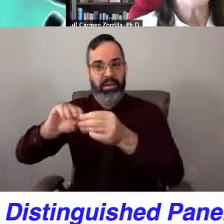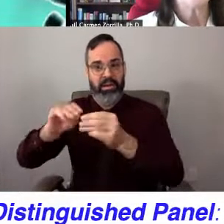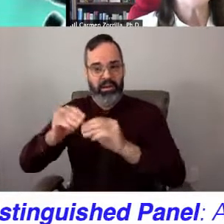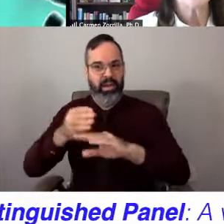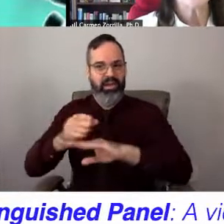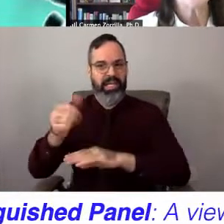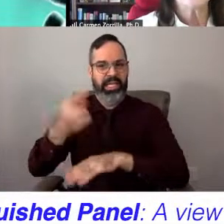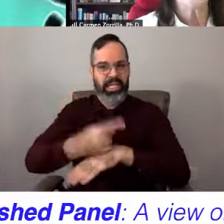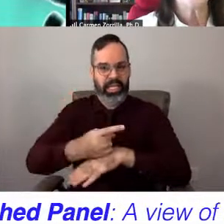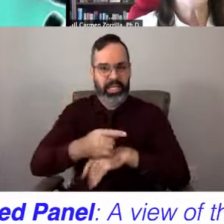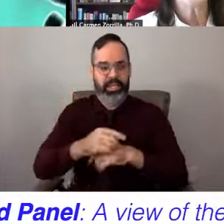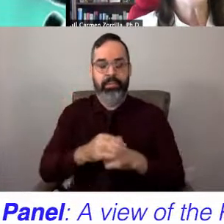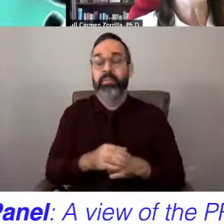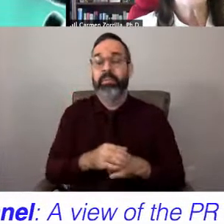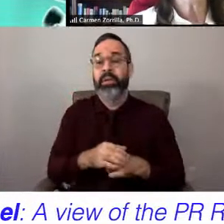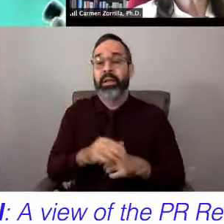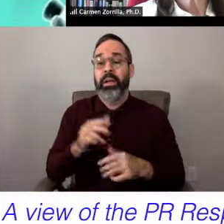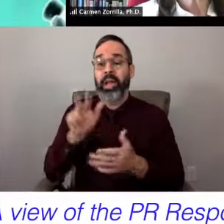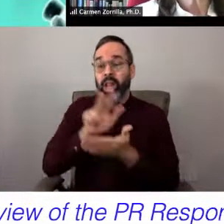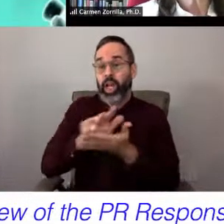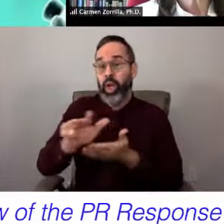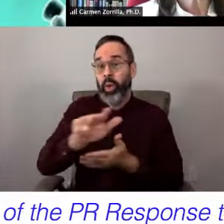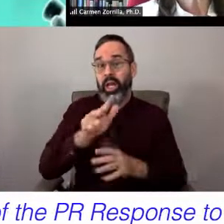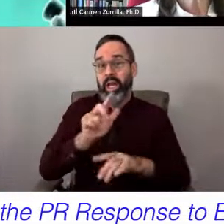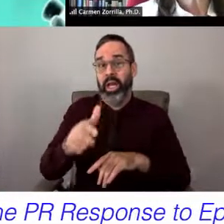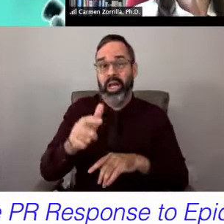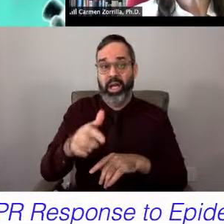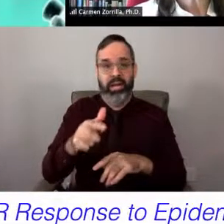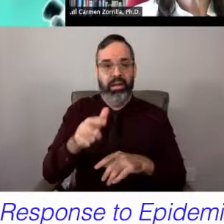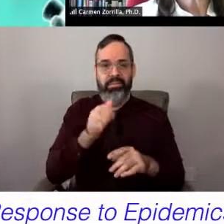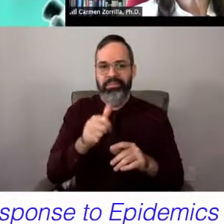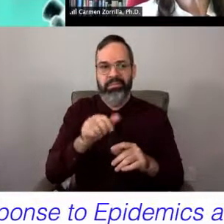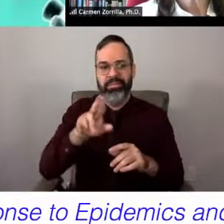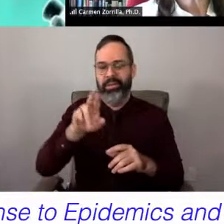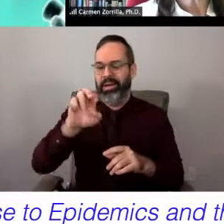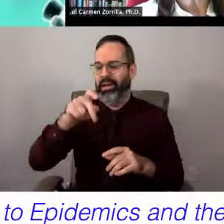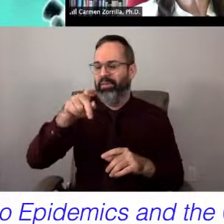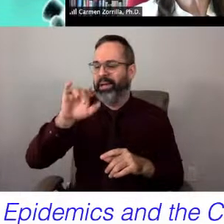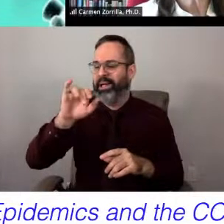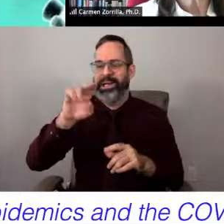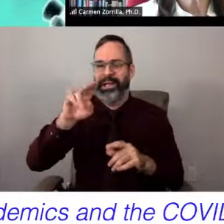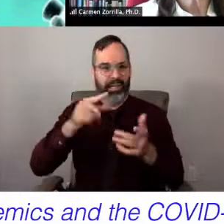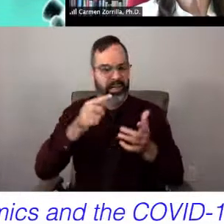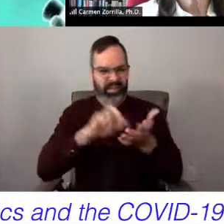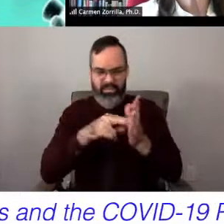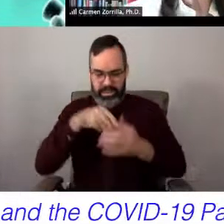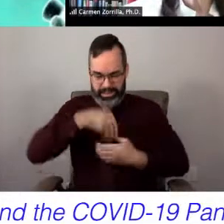after 3 weeks, there's no replicating virus in people who are